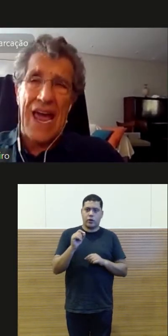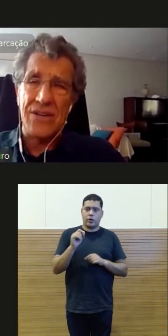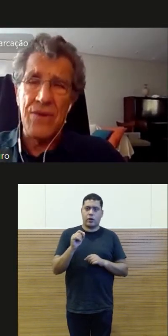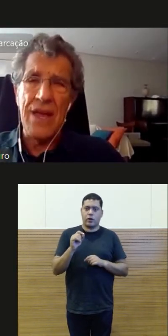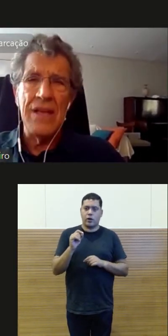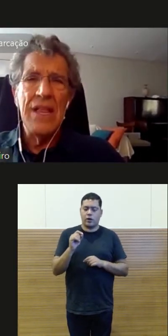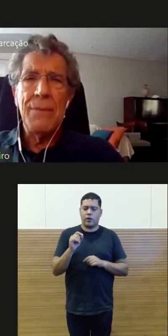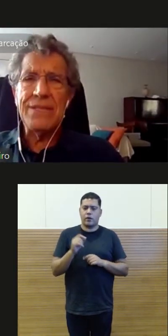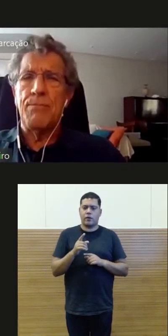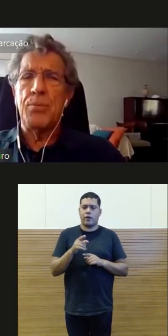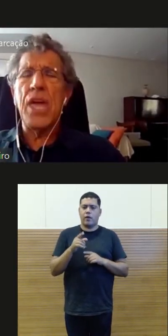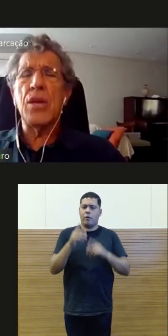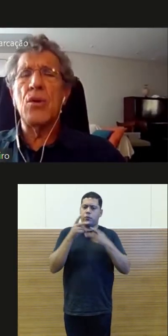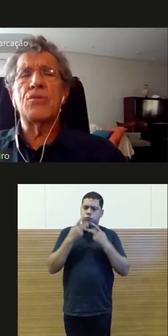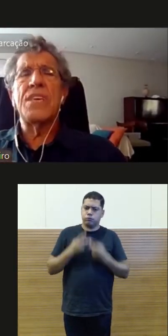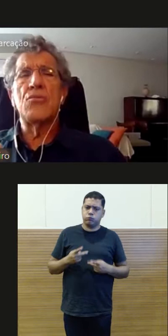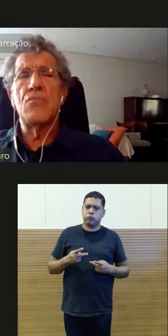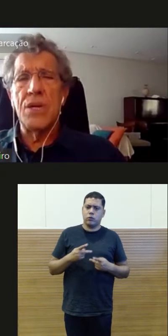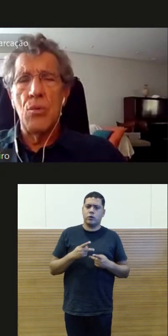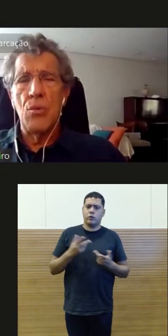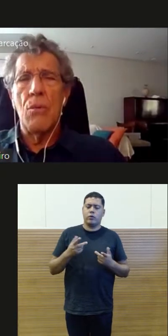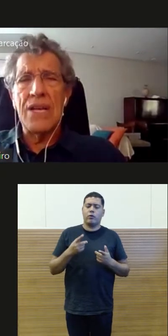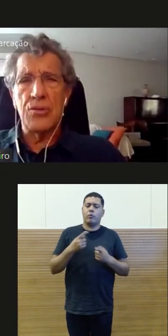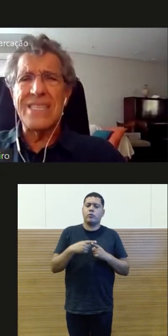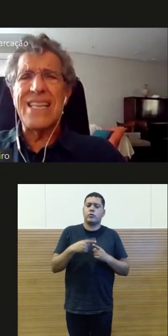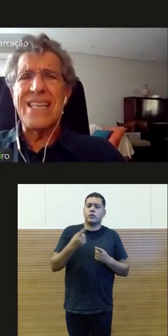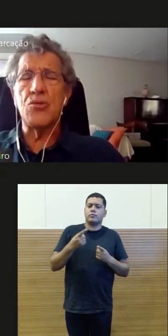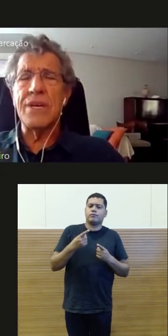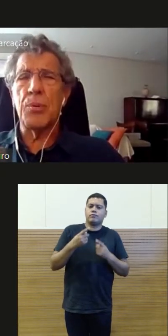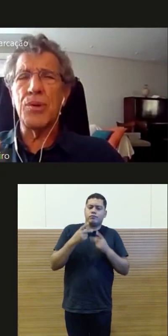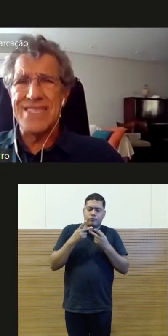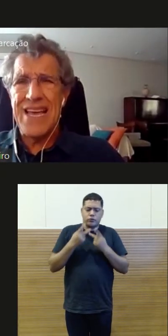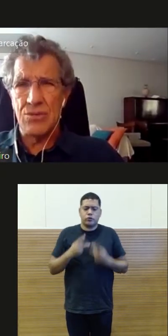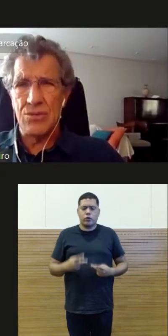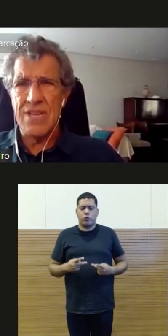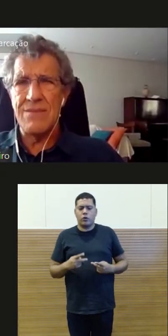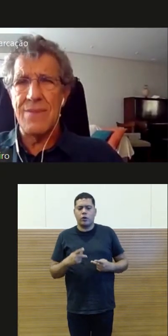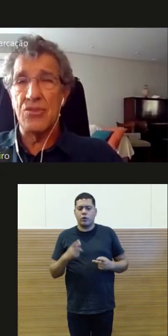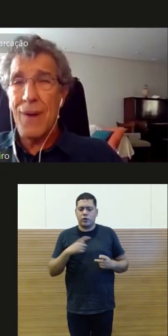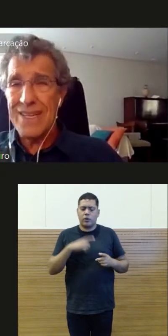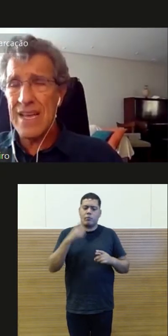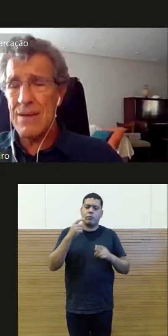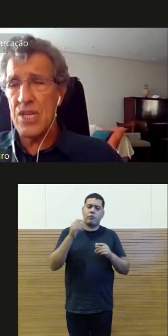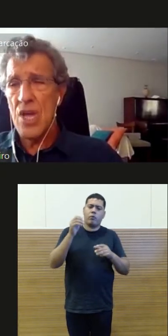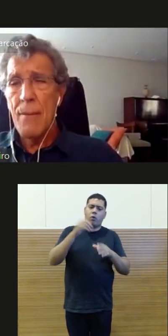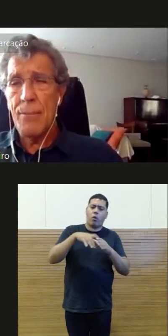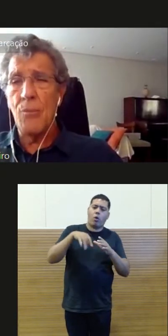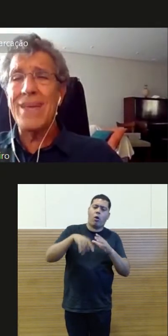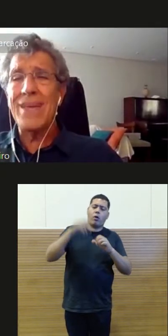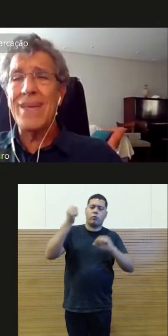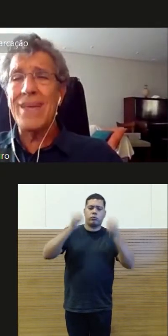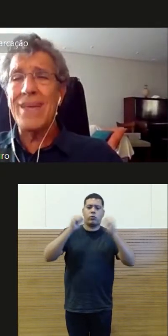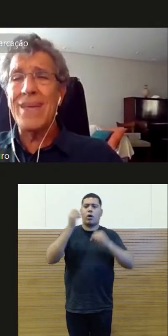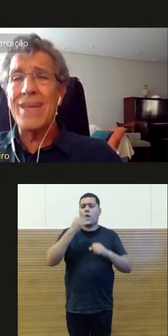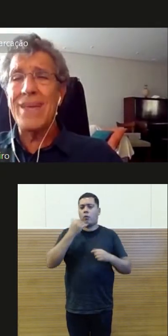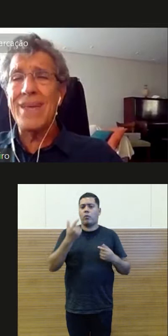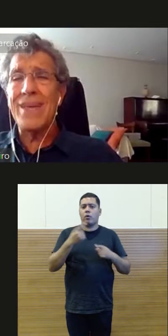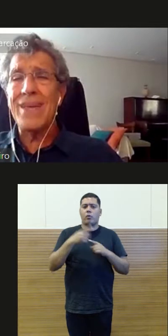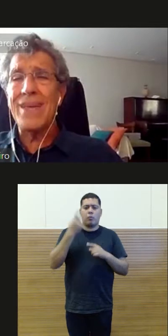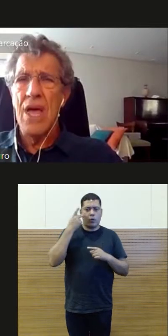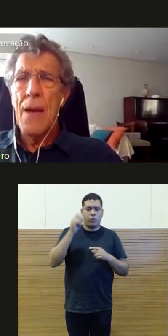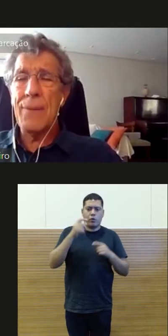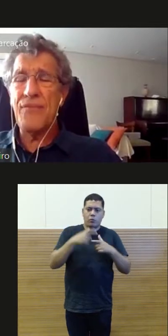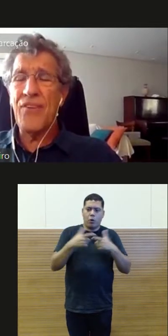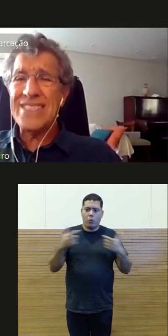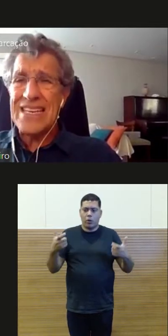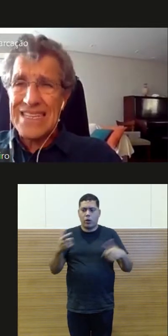Well, it is a human activity, is 1,000-year-old, but the human society, why do they process foods? Basically,